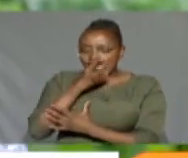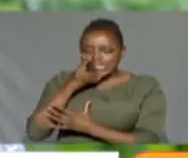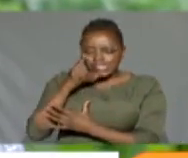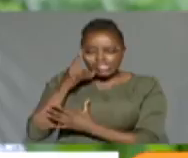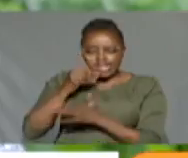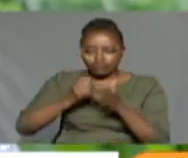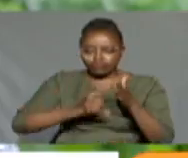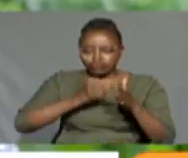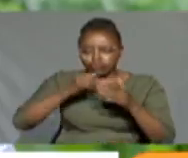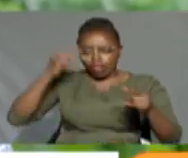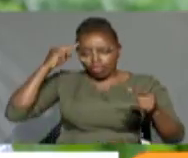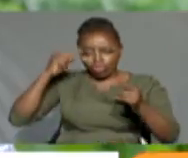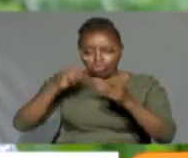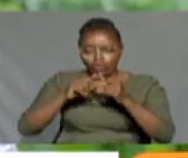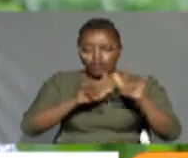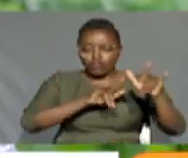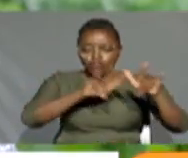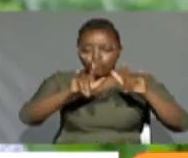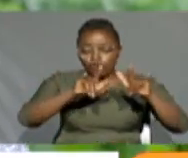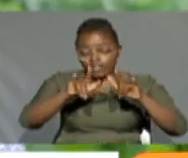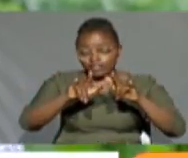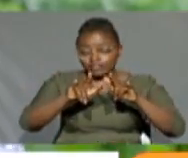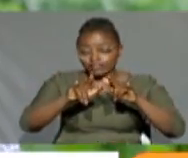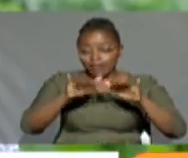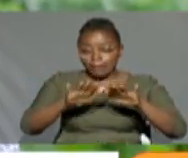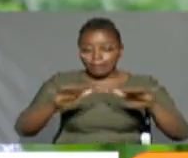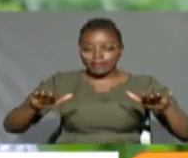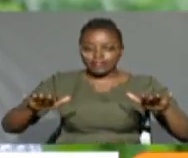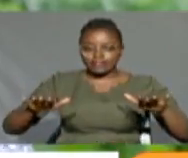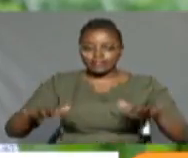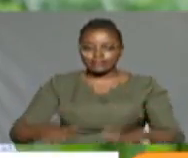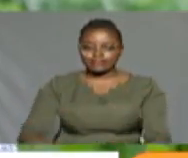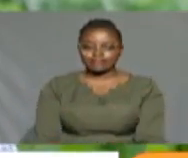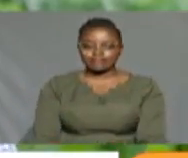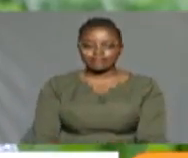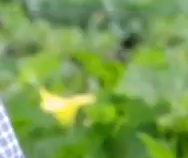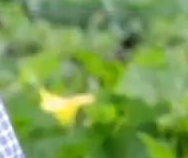as she targets the export market. Denis Otieno, Smart Farm.